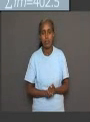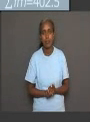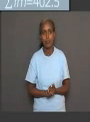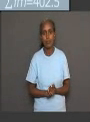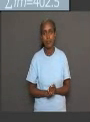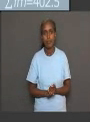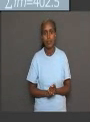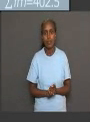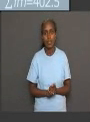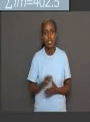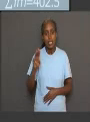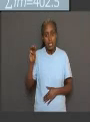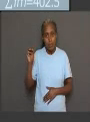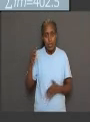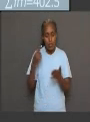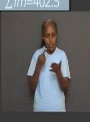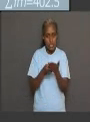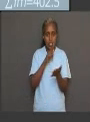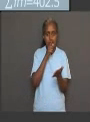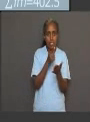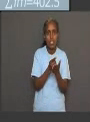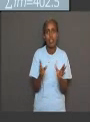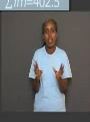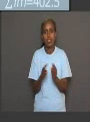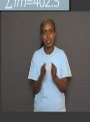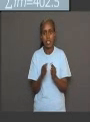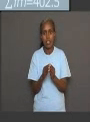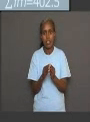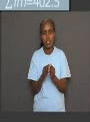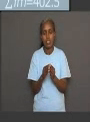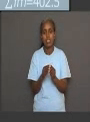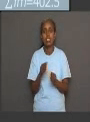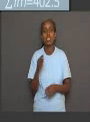frequencies. The mean of this data set is